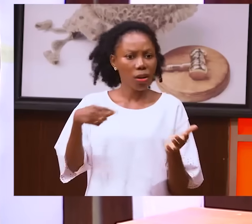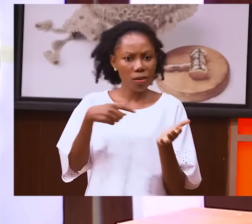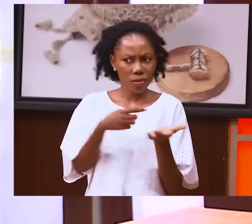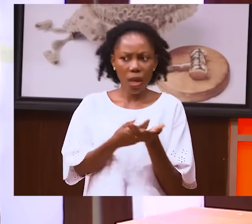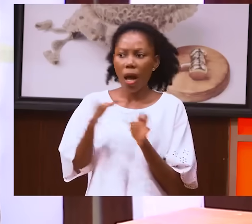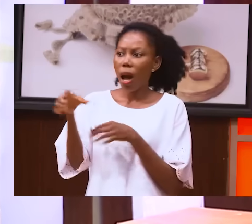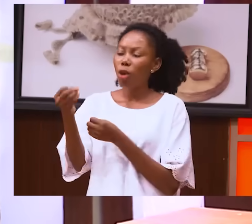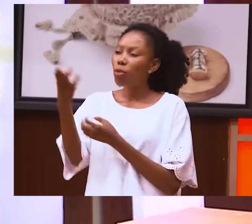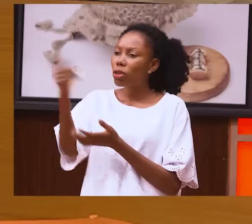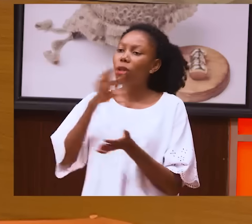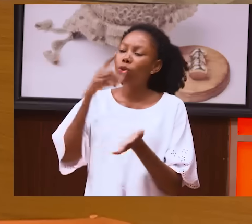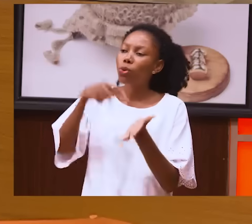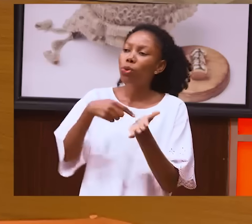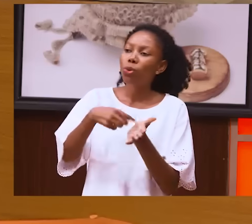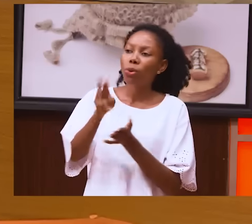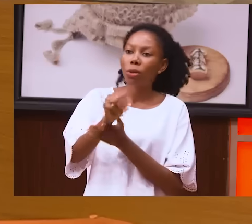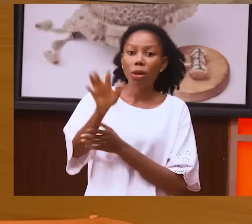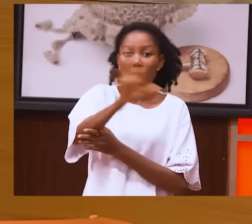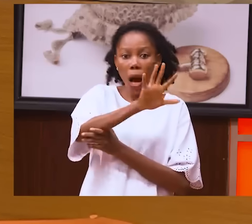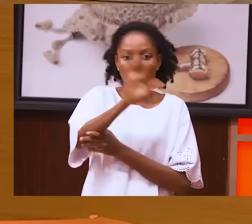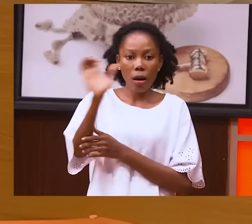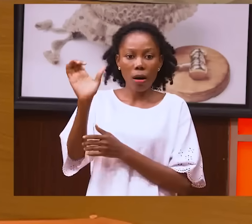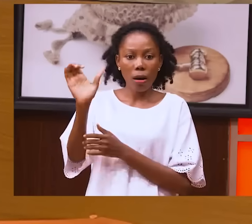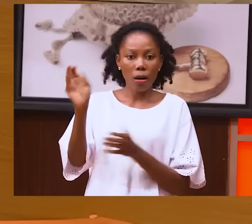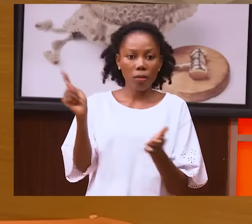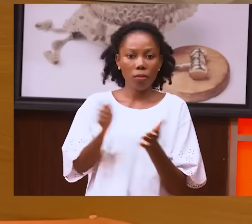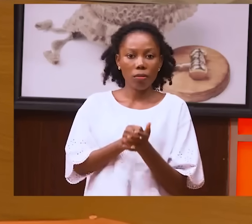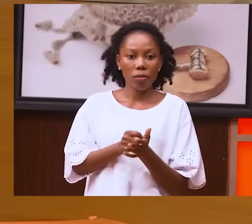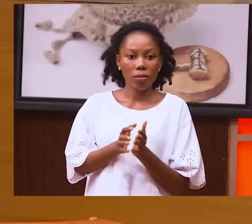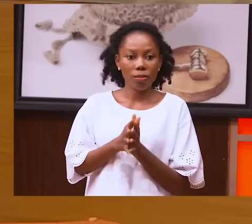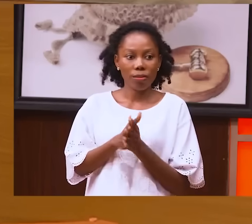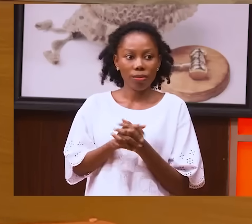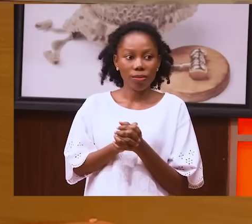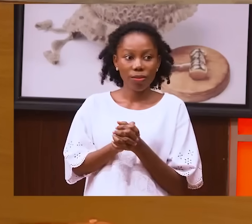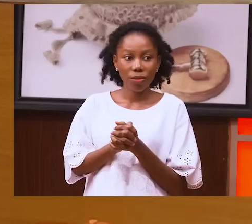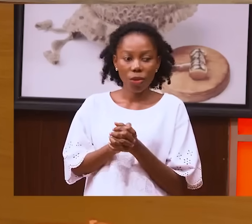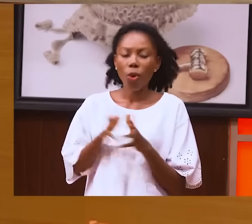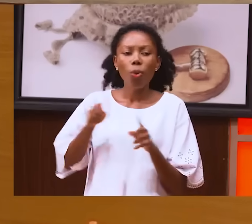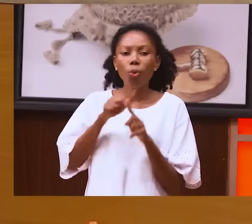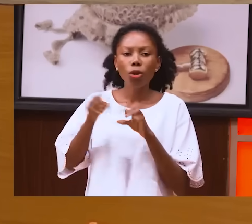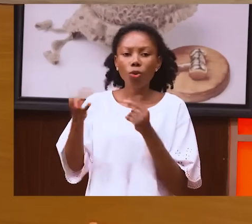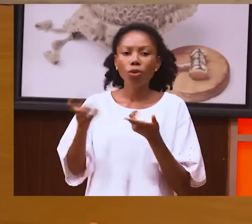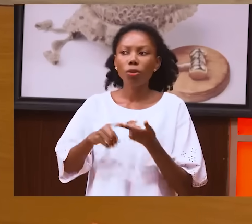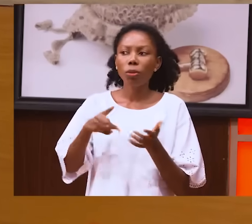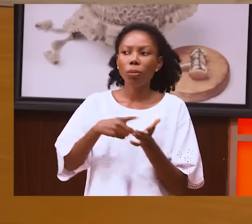are you owing? Just a minute. 500. 500,000 naira. So when do you want to pay